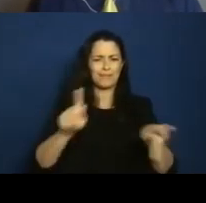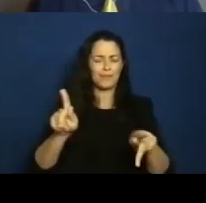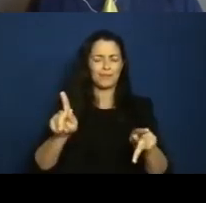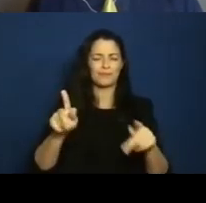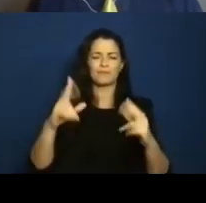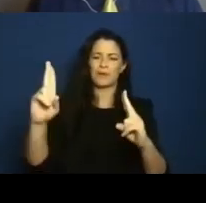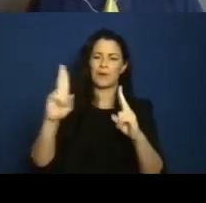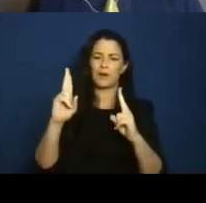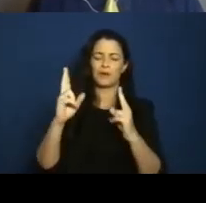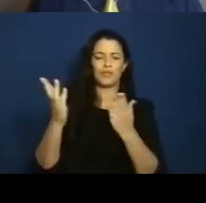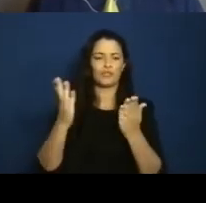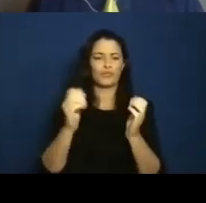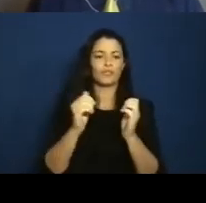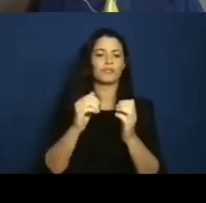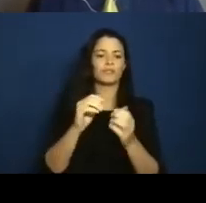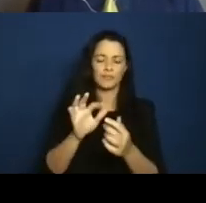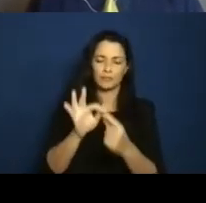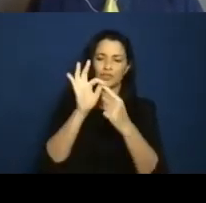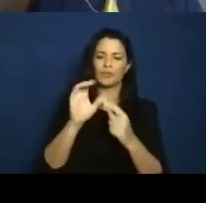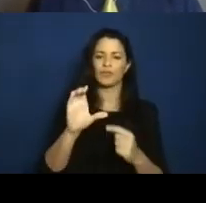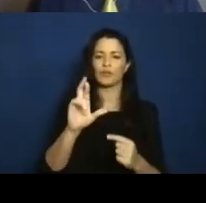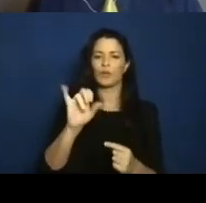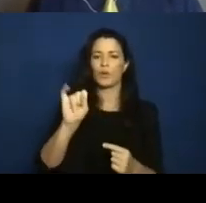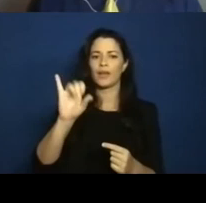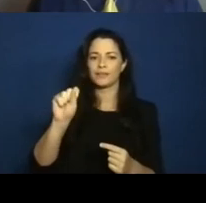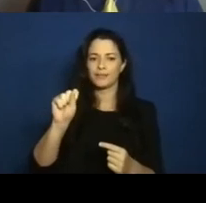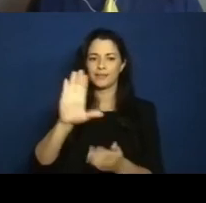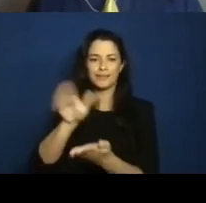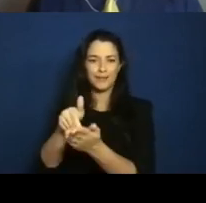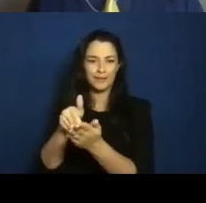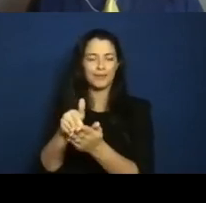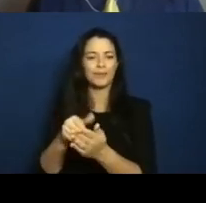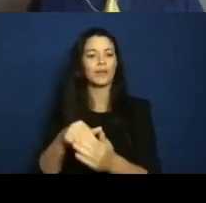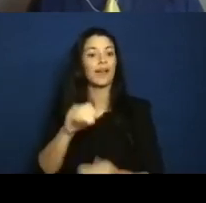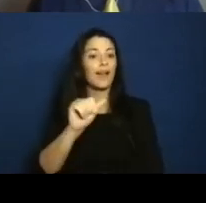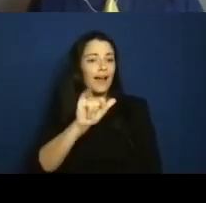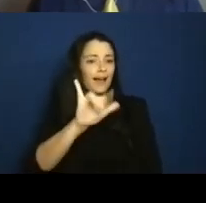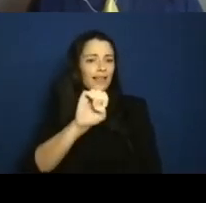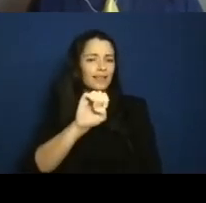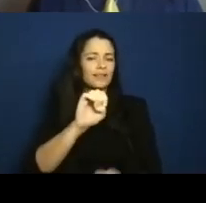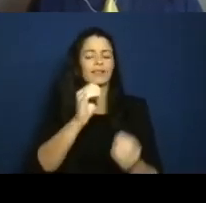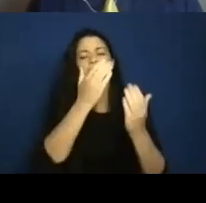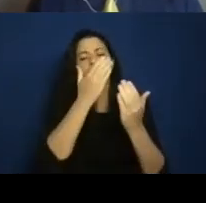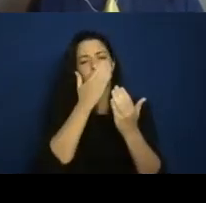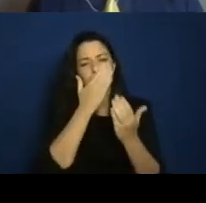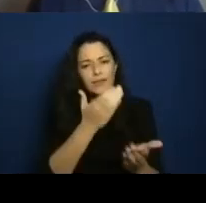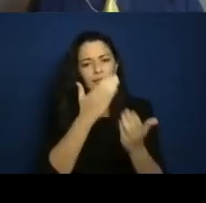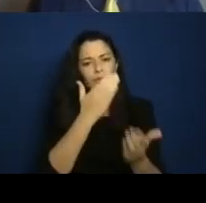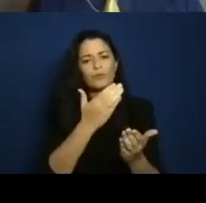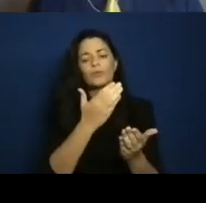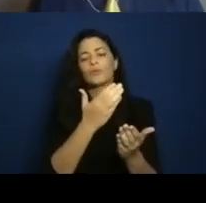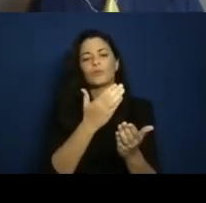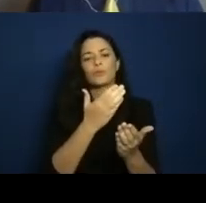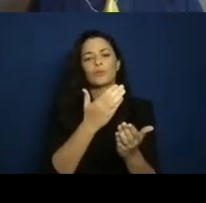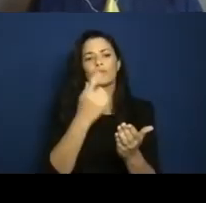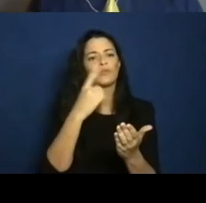those other activities. Alice, definitely want to thank you for being the